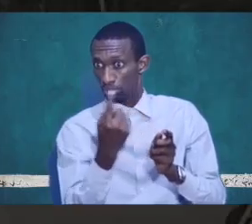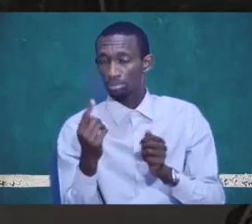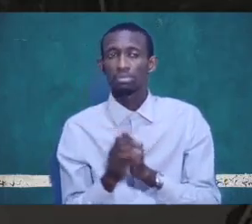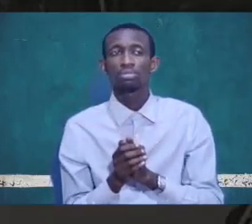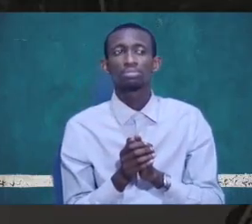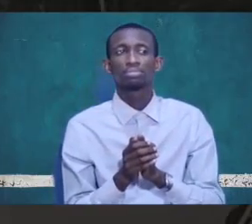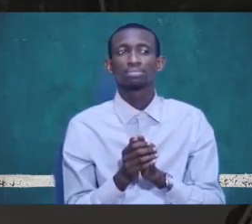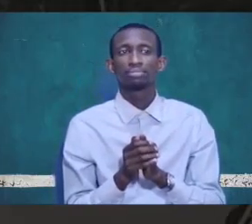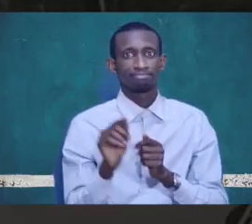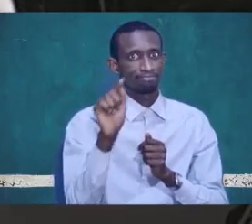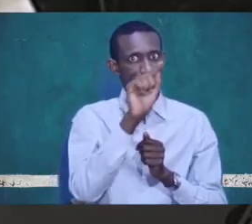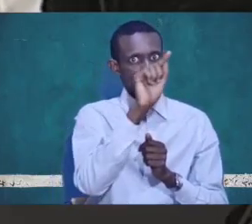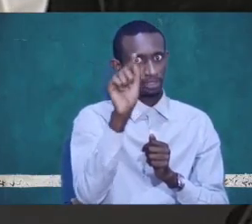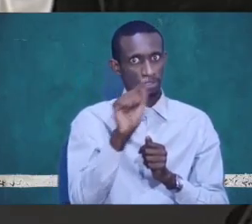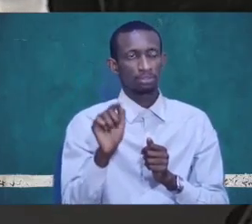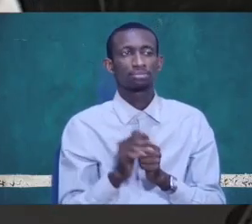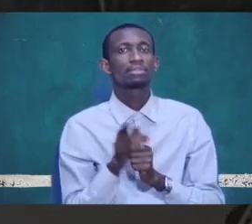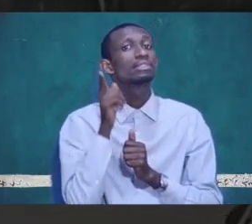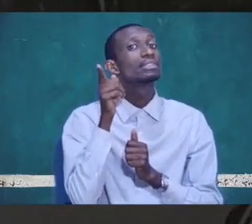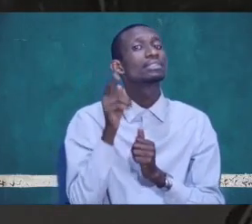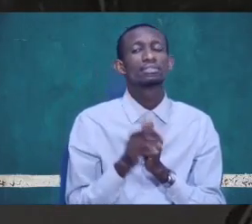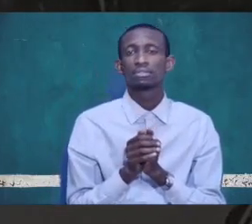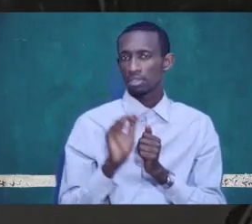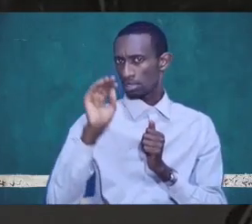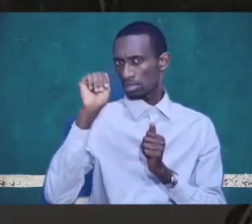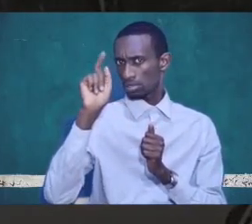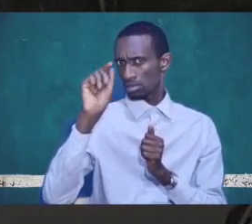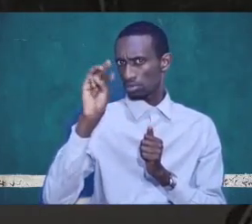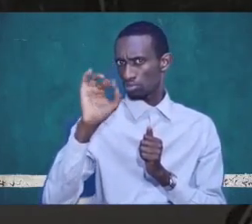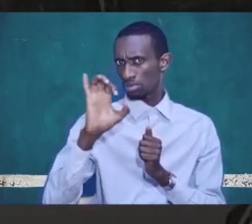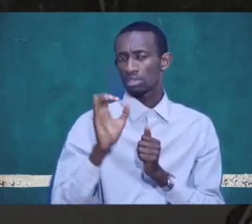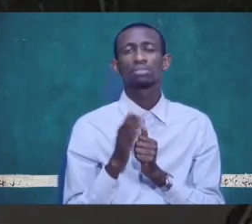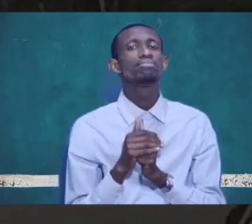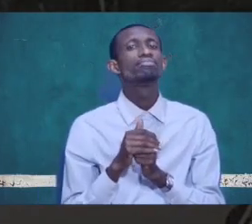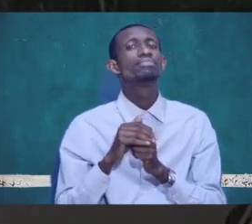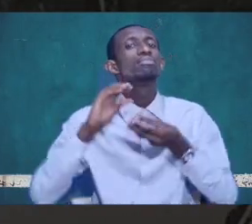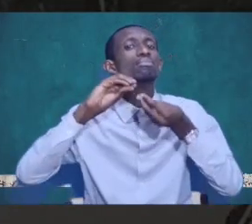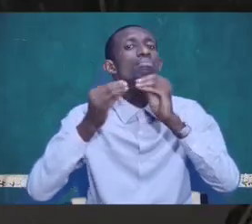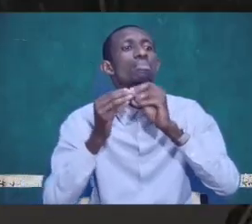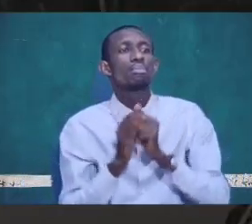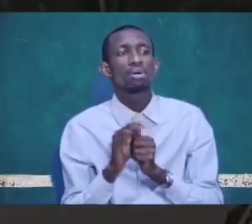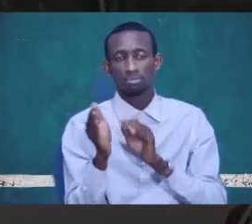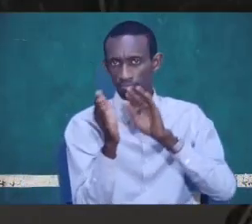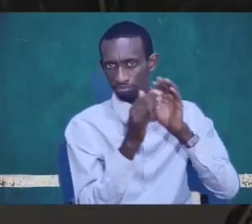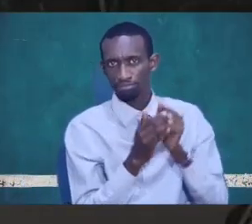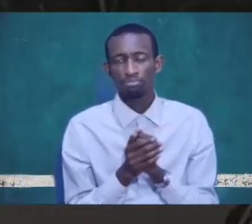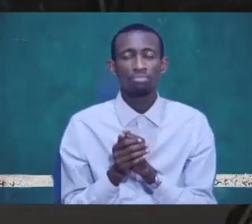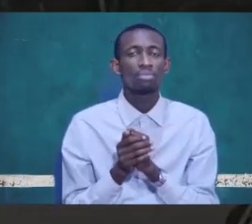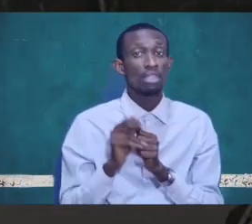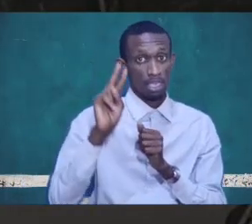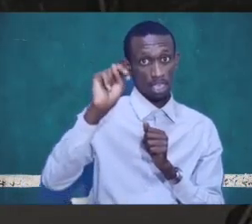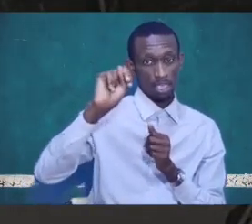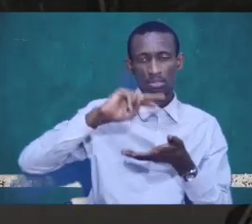Z. That is the atomic number. And the number of neutrons, which is represented by N,